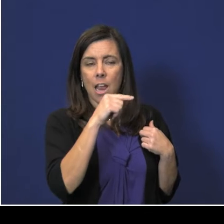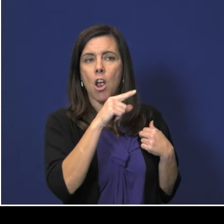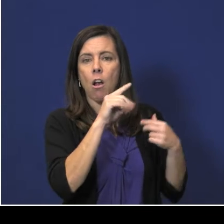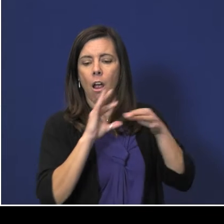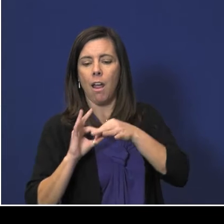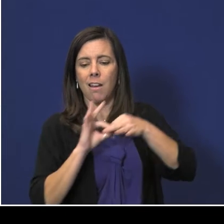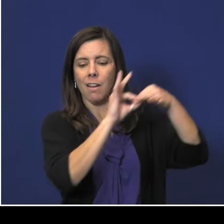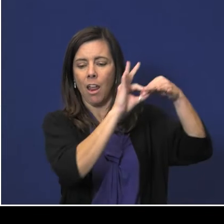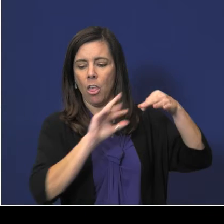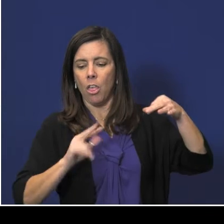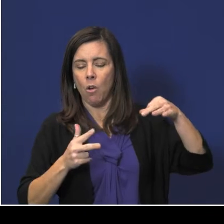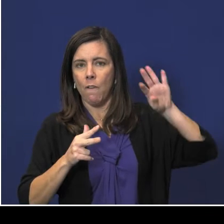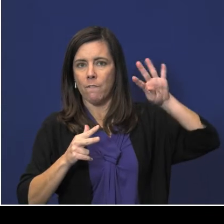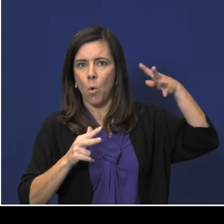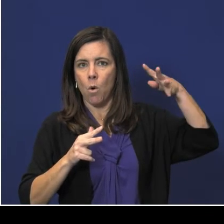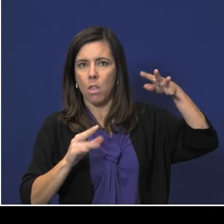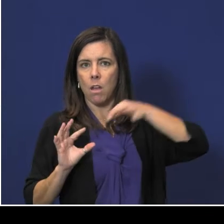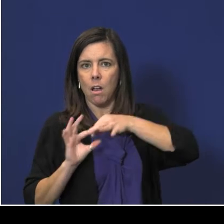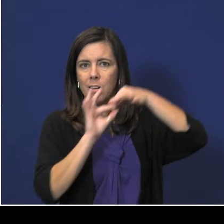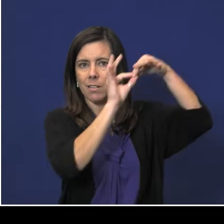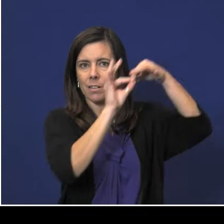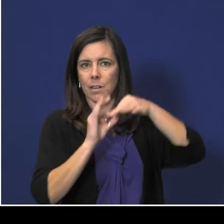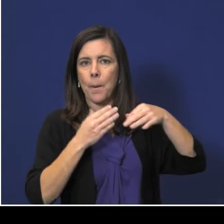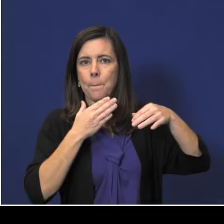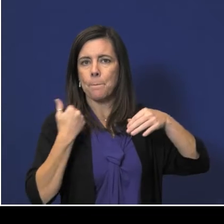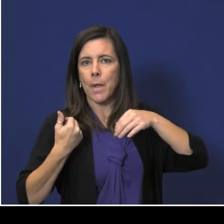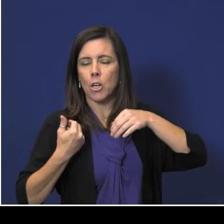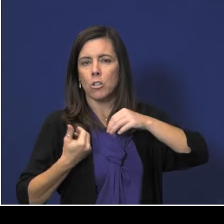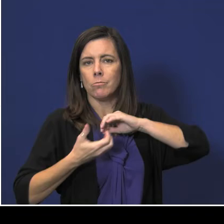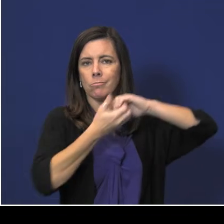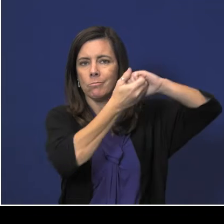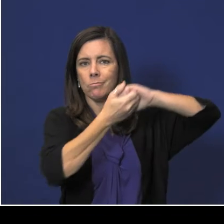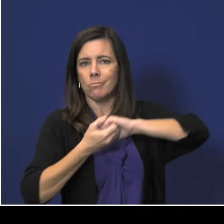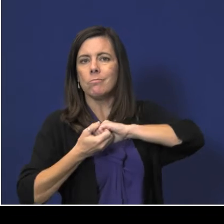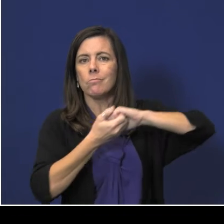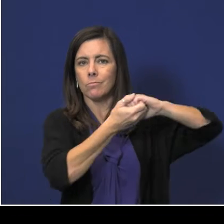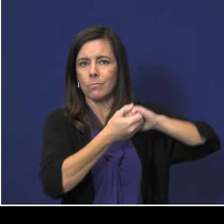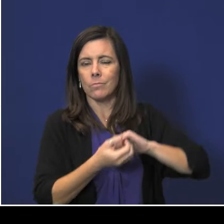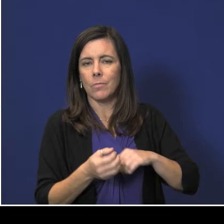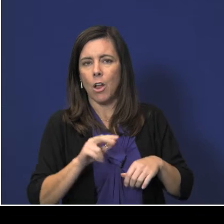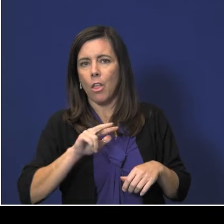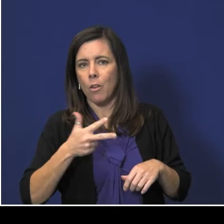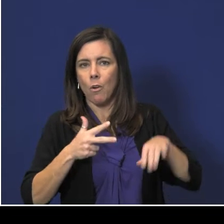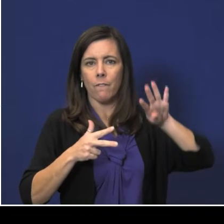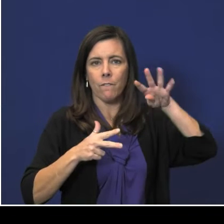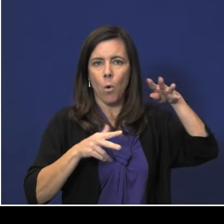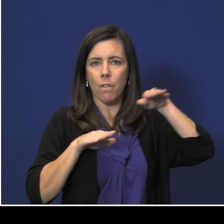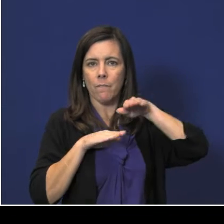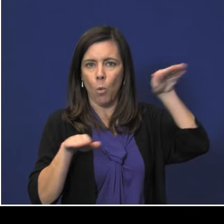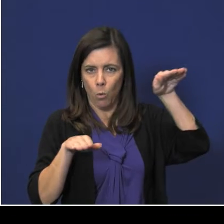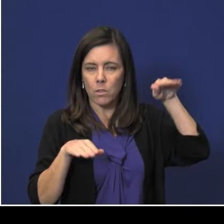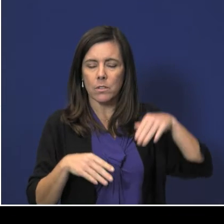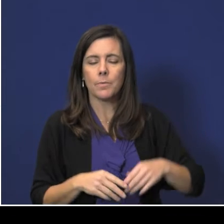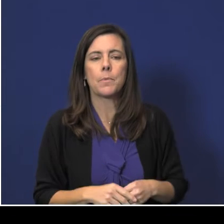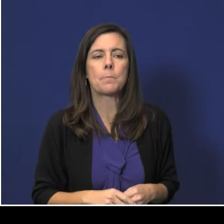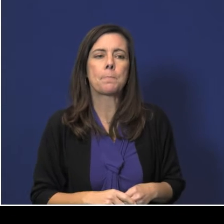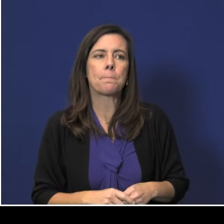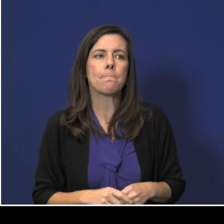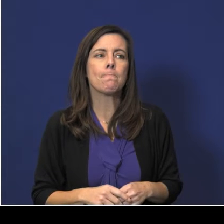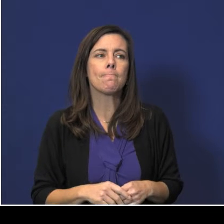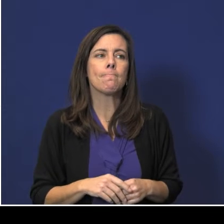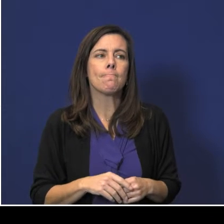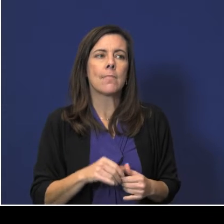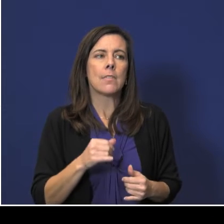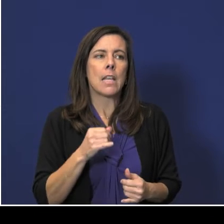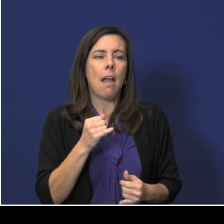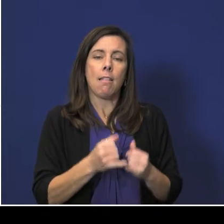4th. Again, just for better collaboration and flow between, again, the 2 full floors of curriculum and instruction. And then at the last